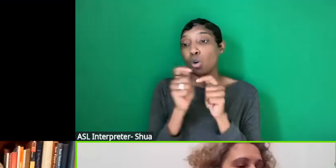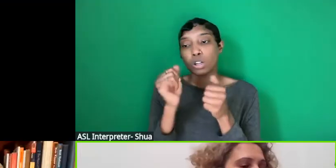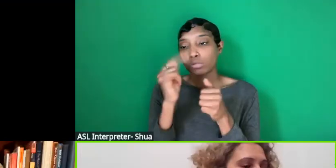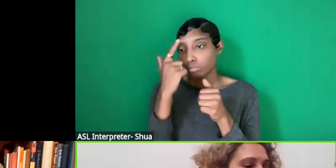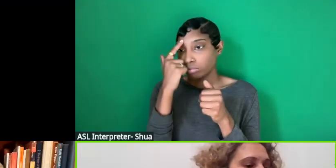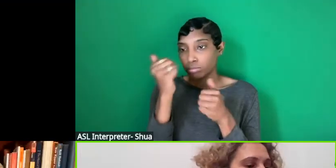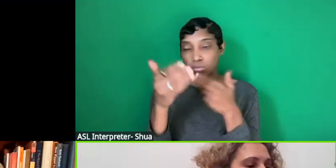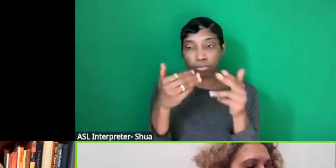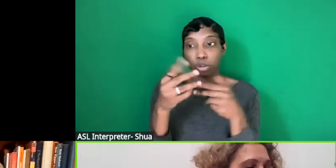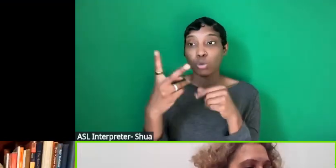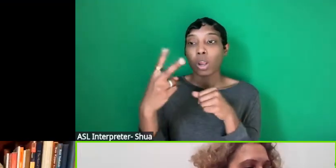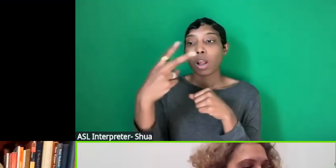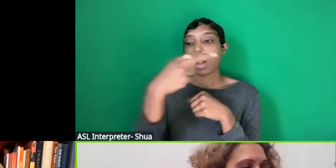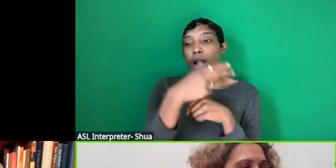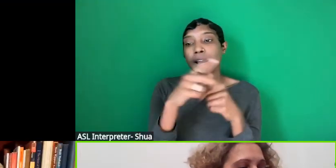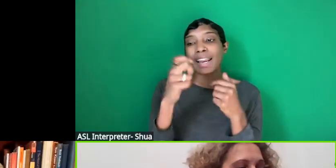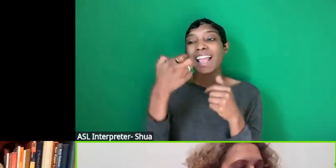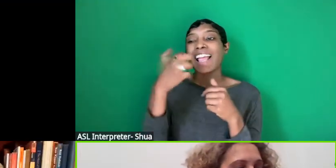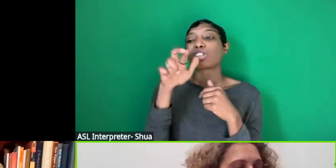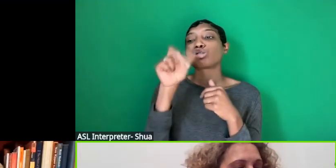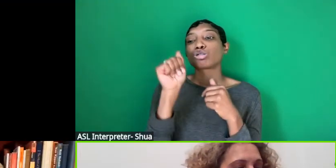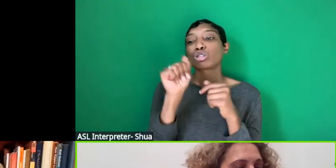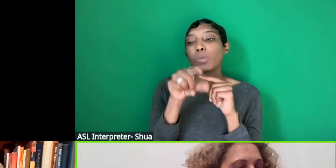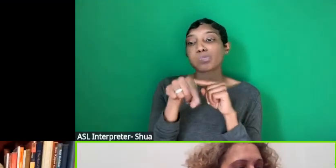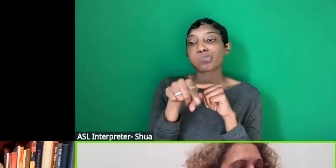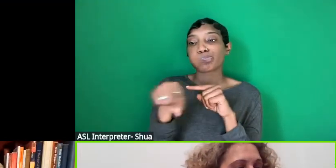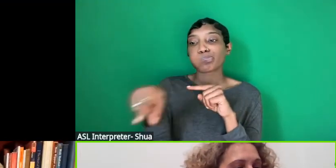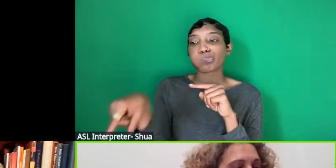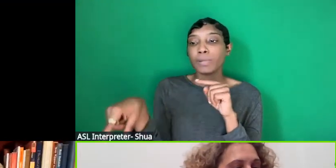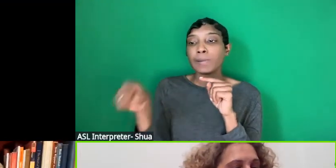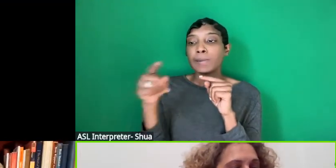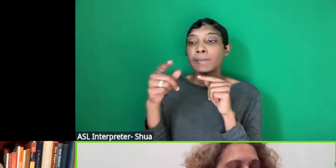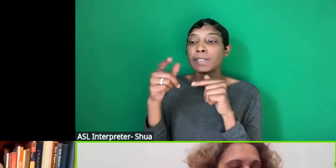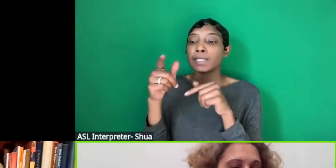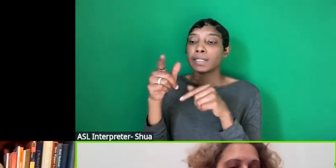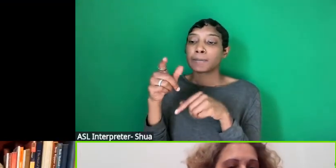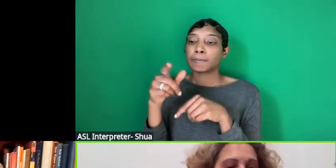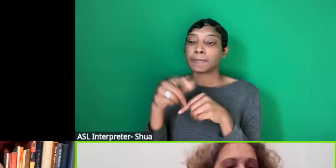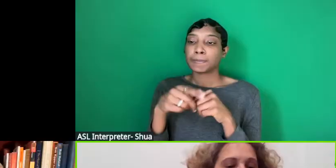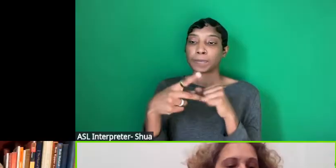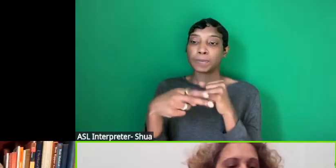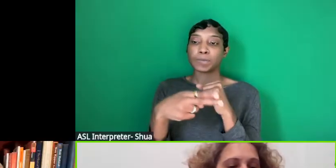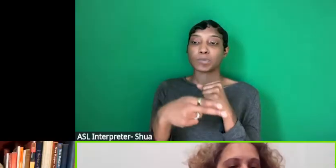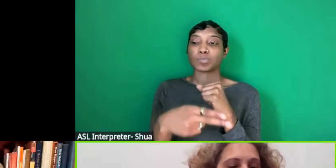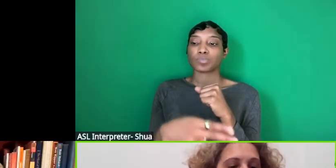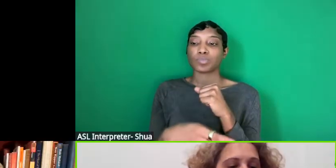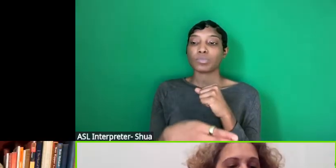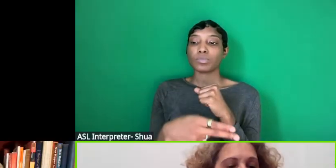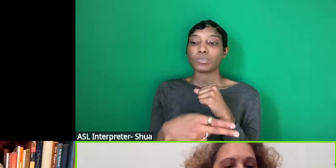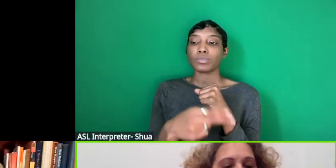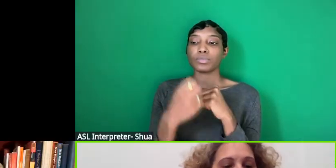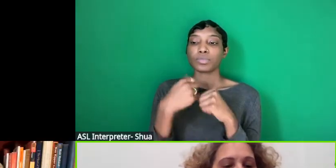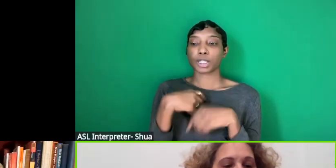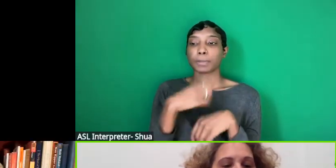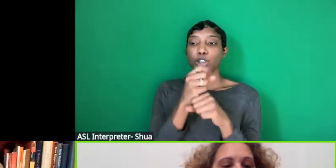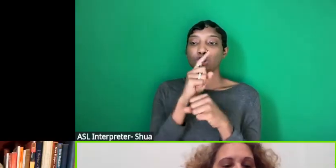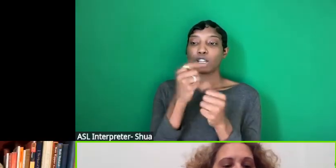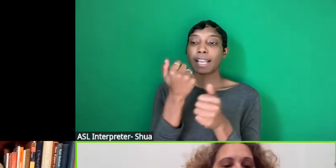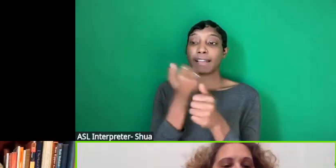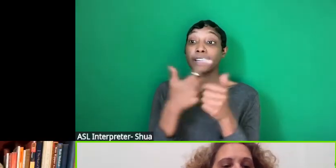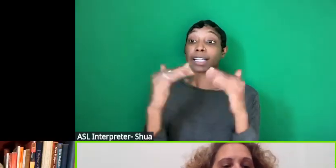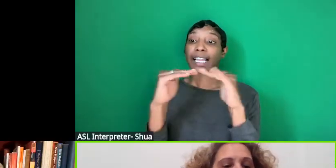off the excess from the bow. I always like to do it on an angle. When I cut off the excess, it's just prettier. Make sure it's kind of even.